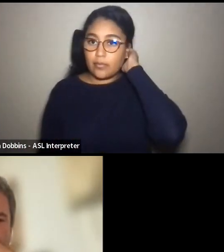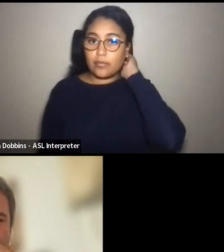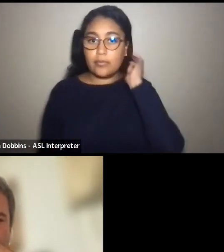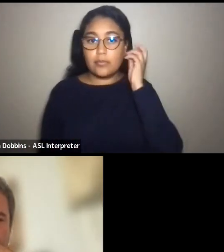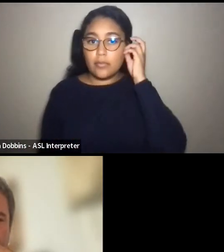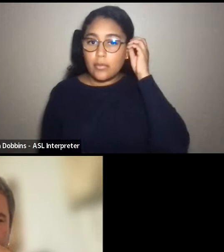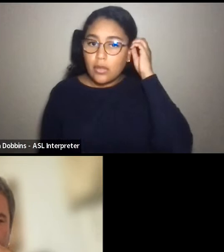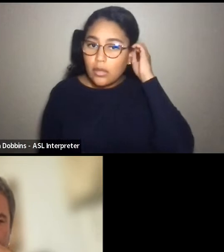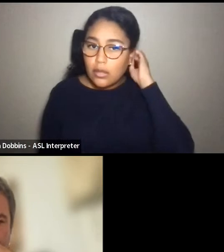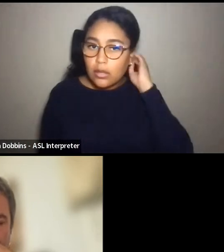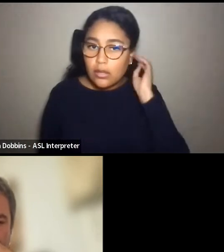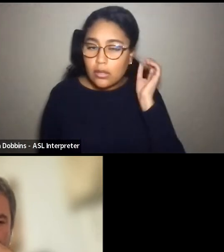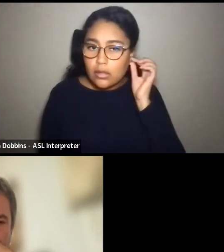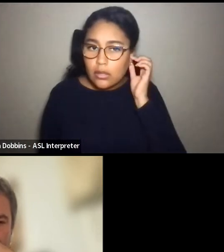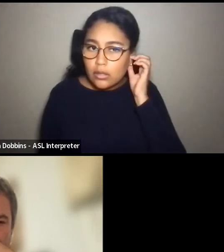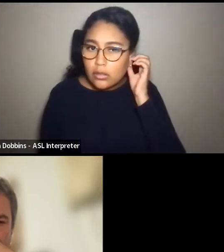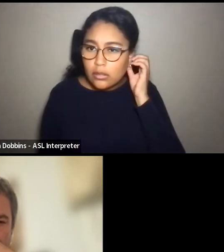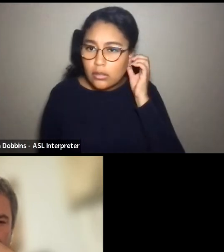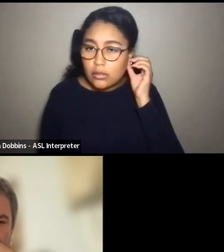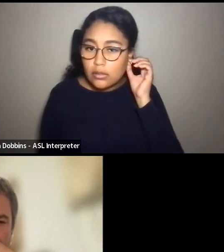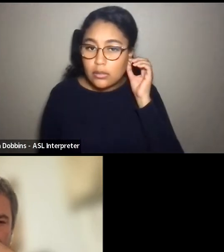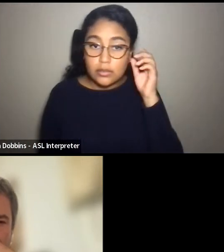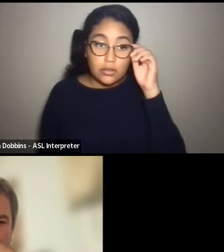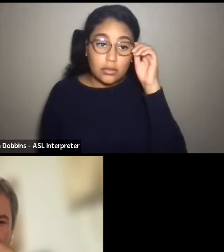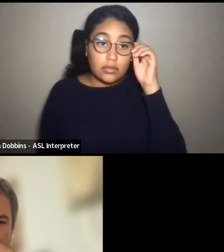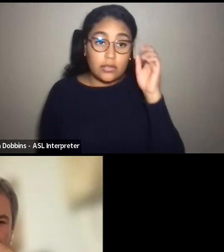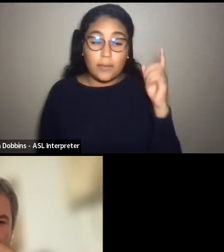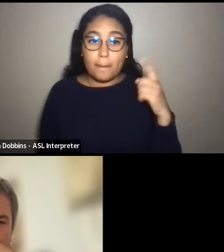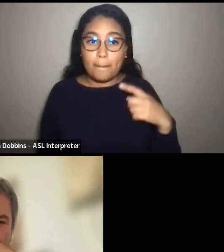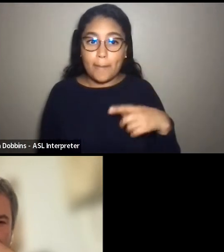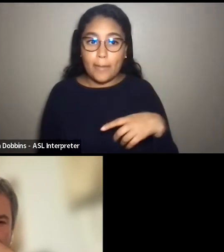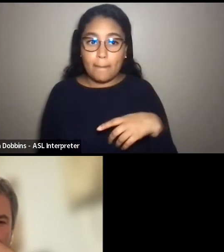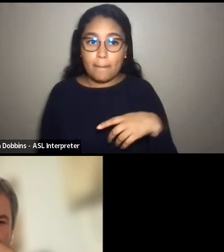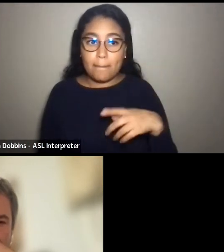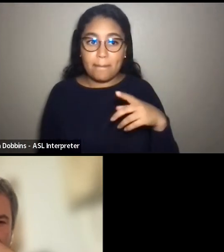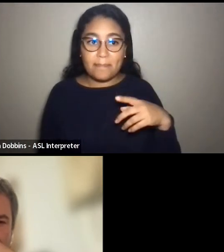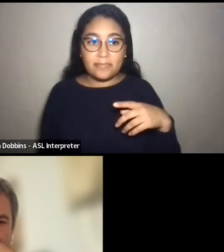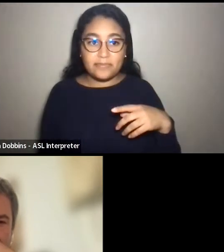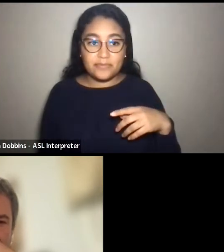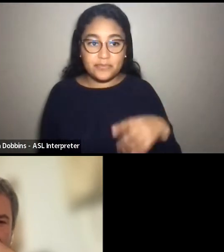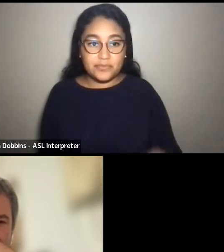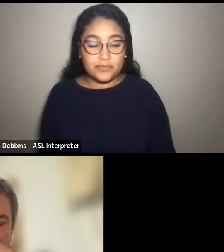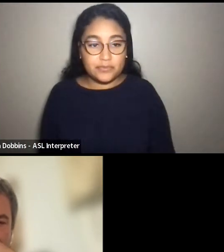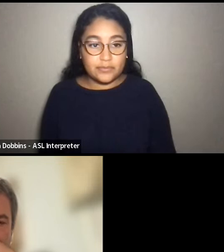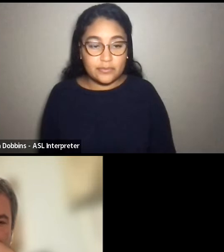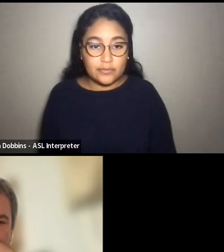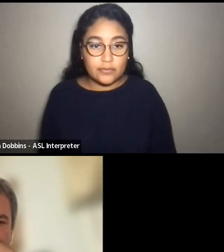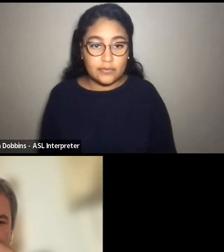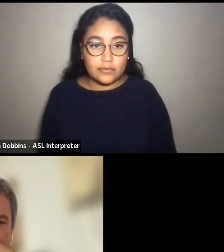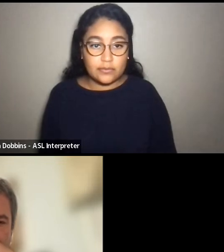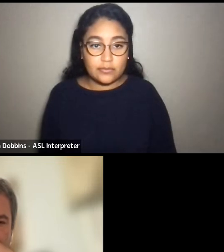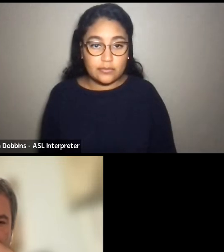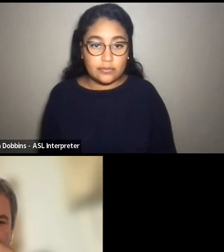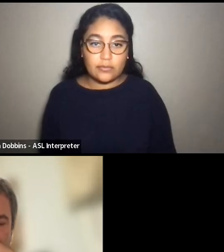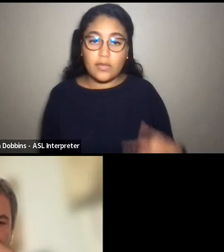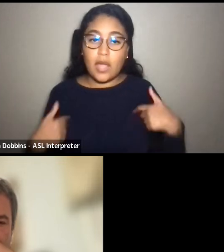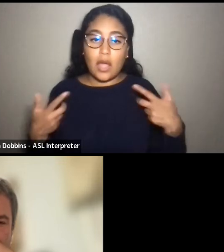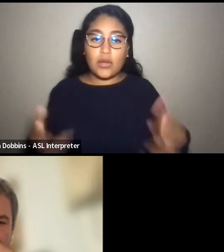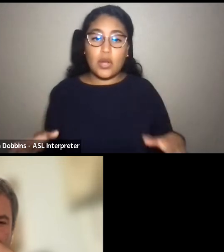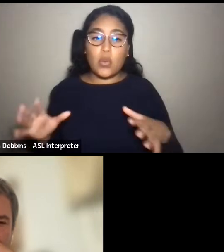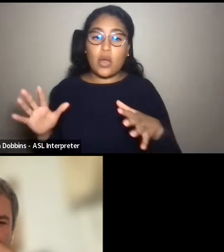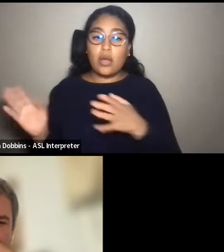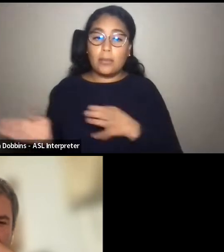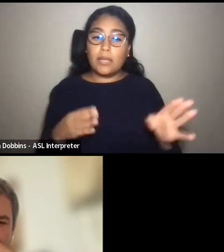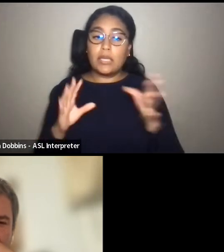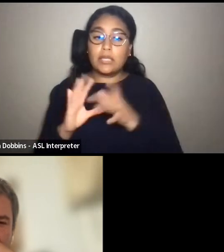I actually wouldn't like to speak today, but. If you could go to the microphone, please. I wasn't planning to speak today, and my comment